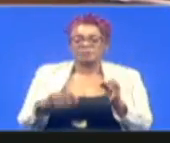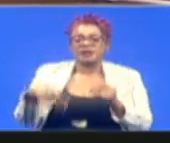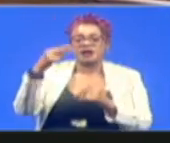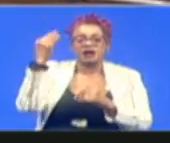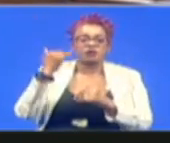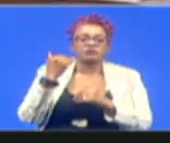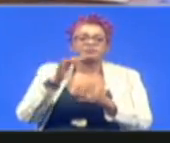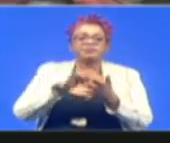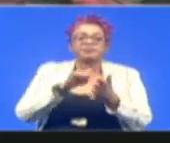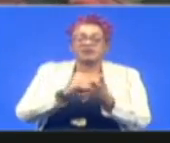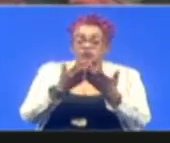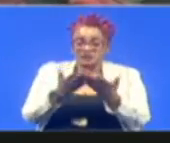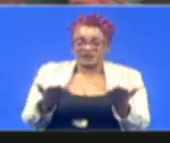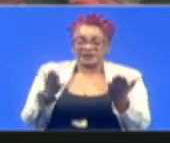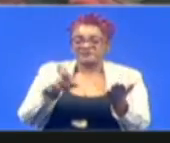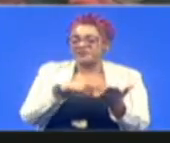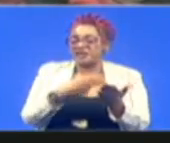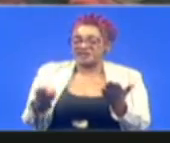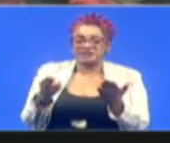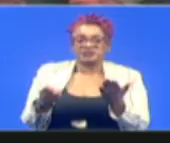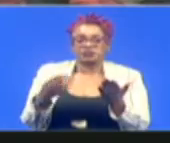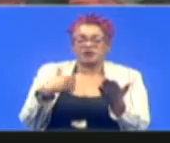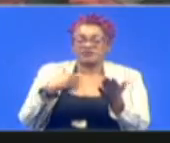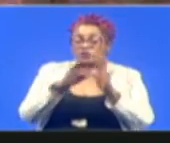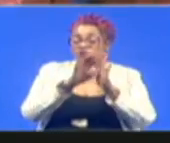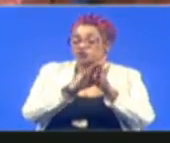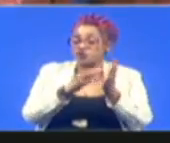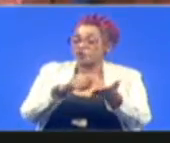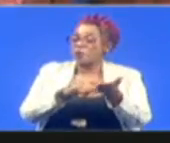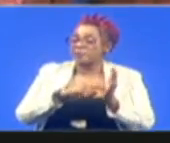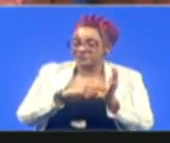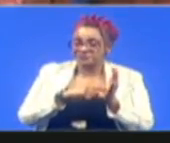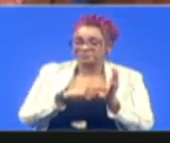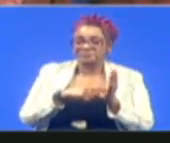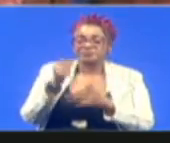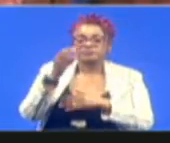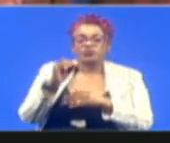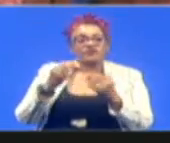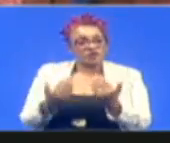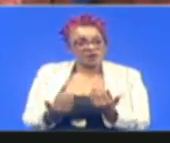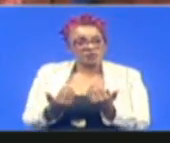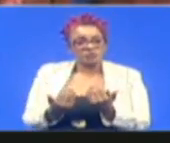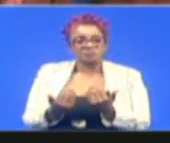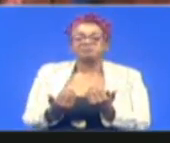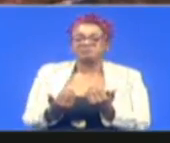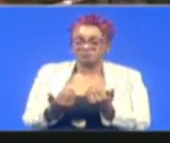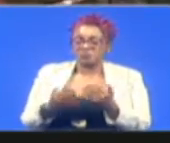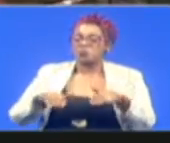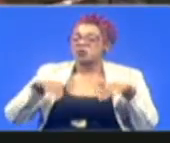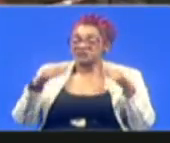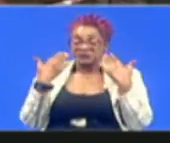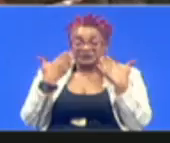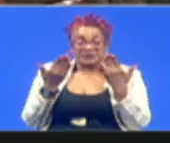that found that the House failed to enact the constitutional requirement. And so for now, it will be a wait and see as